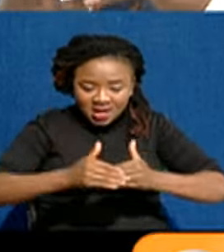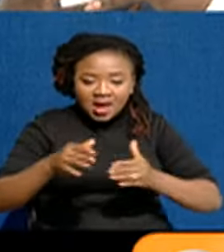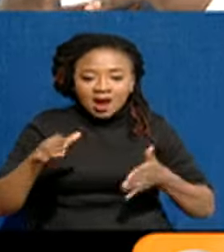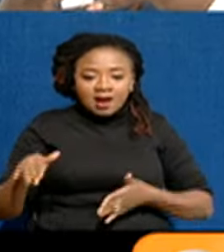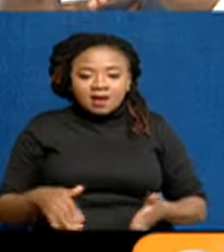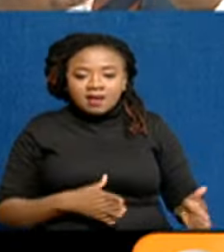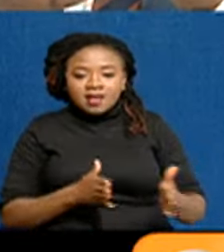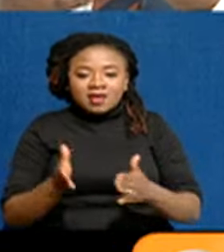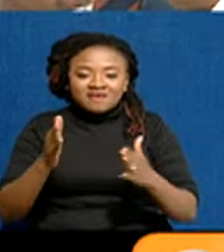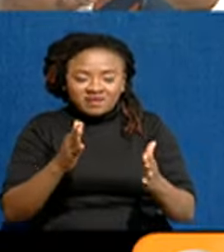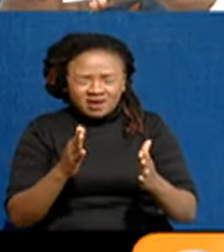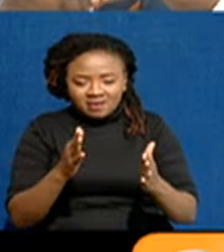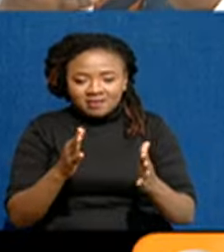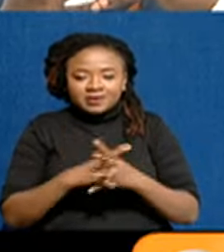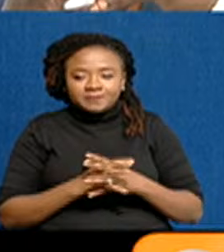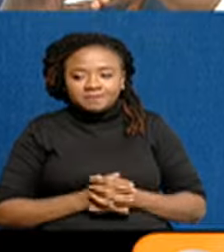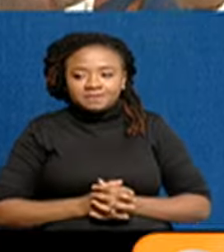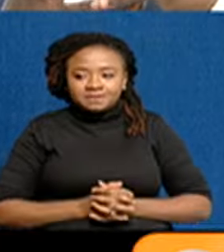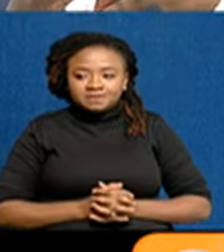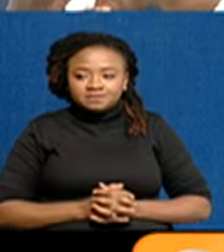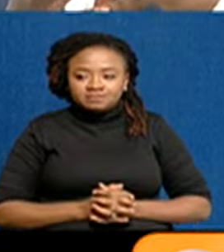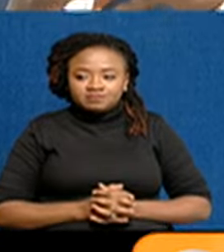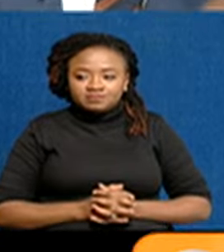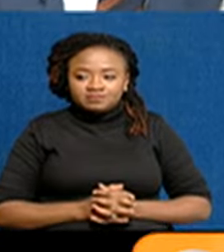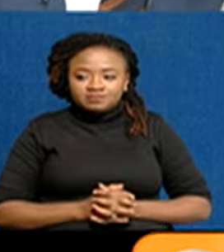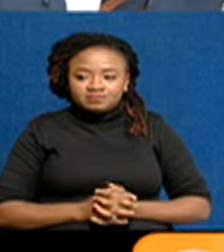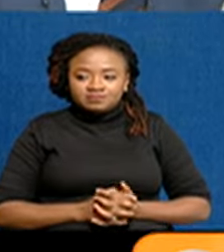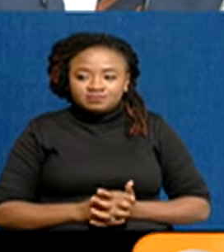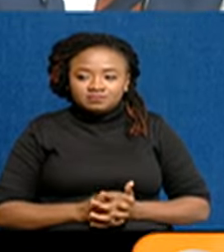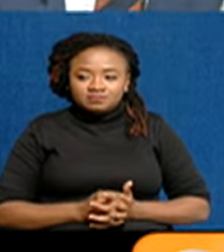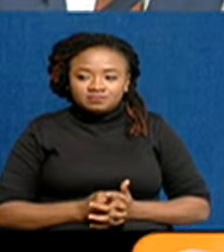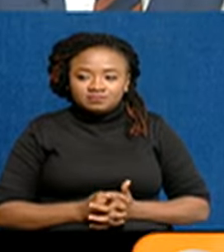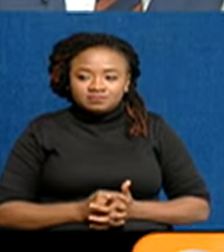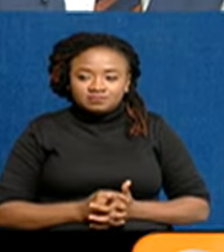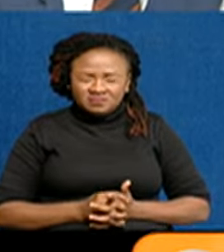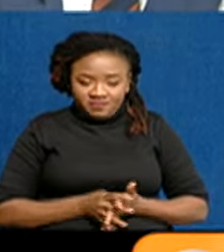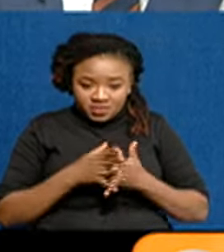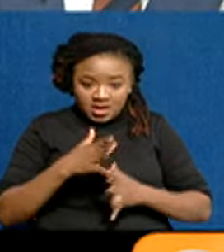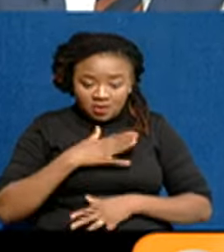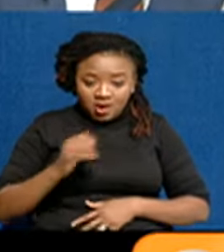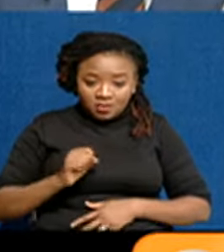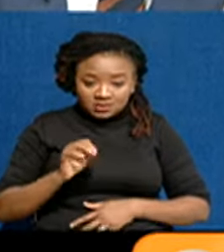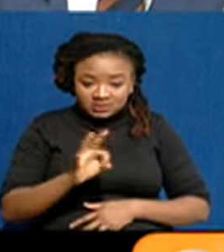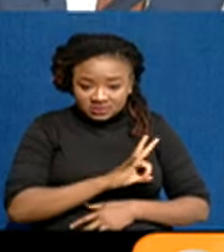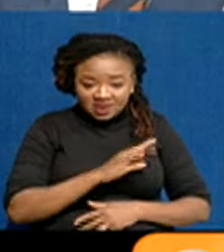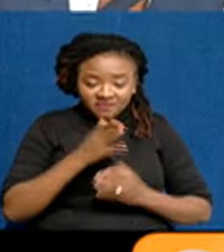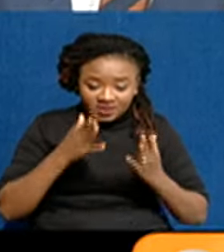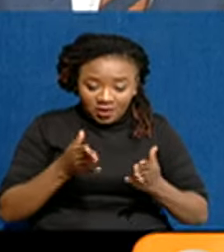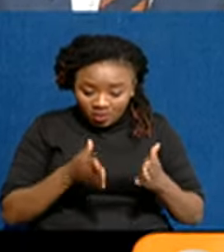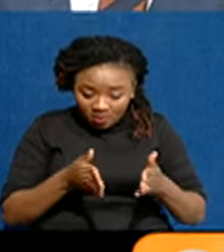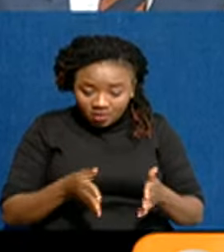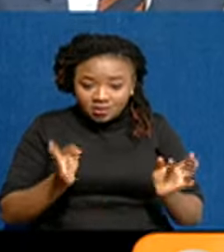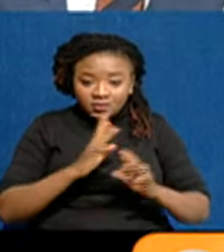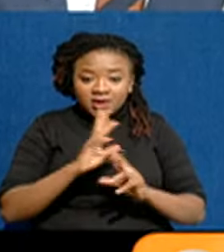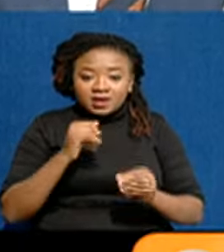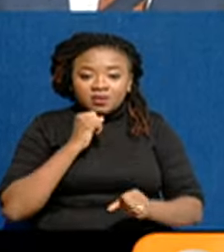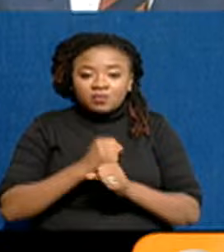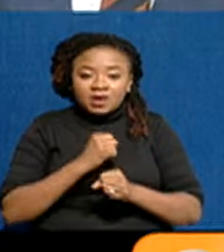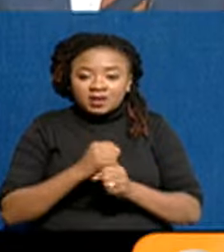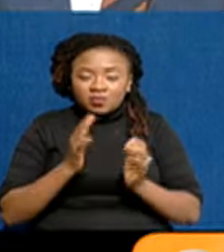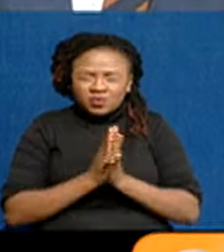right now, our staff and volunteers are somewhere currently right now in an operation, trying to get people who are refusing to move